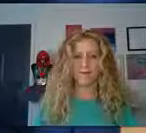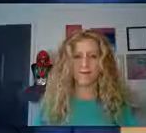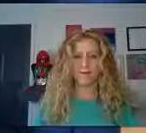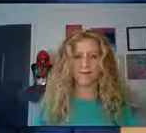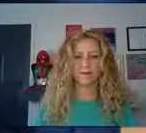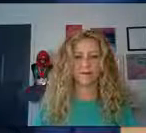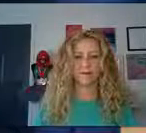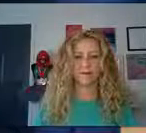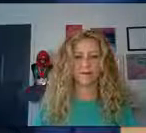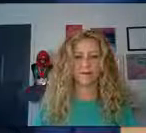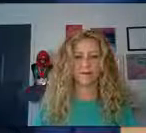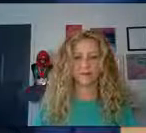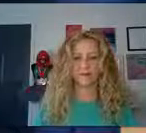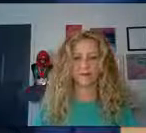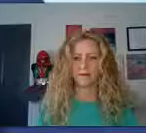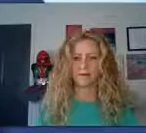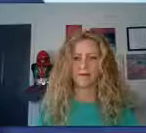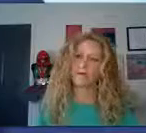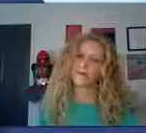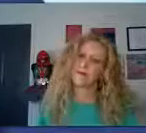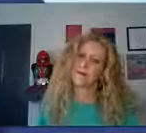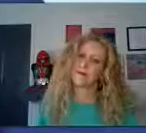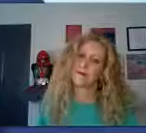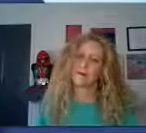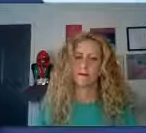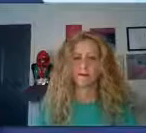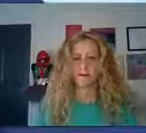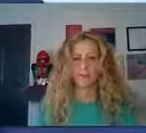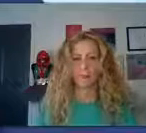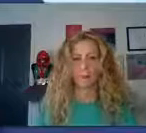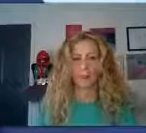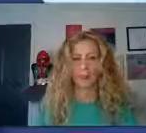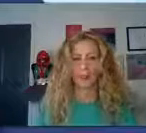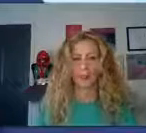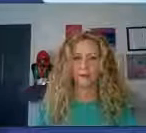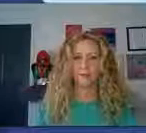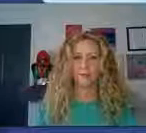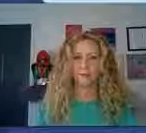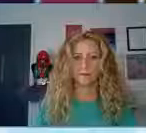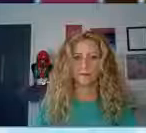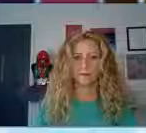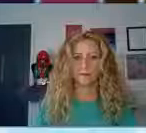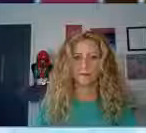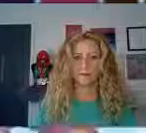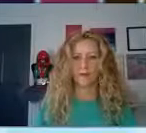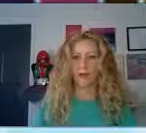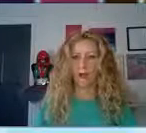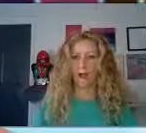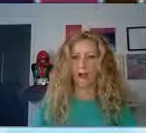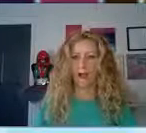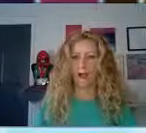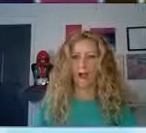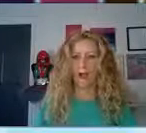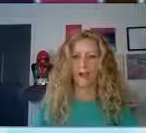But why did Jesus have to die? Jesus died so we can choose to be friends with God. Hey, I